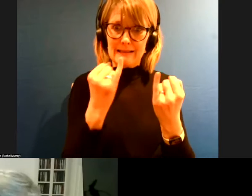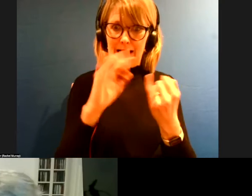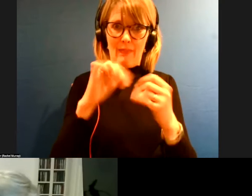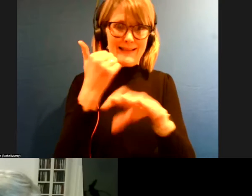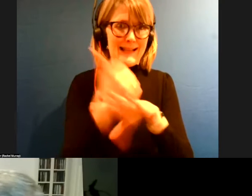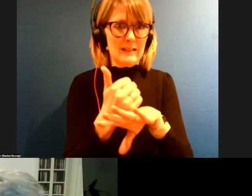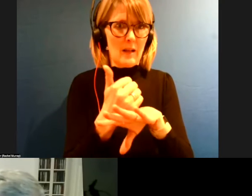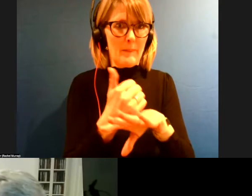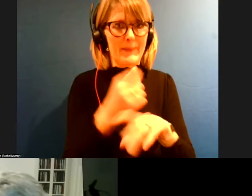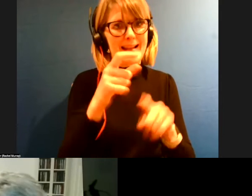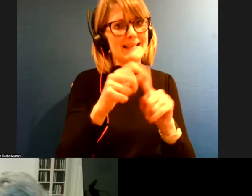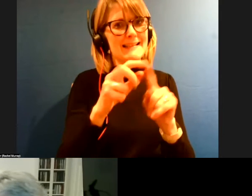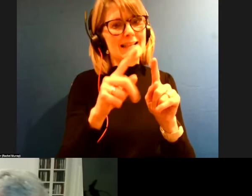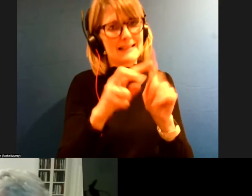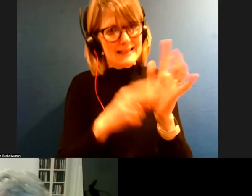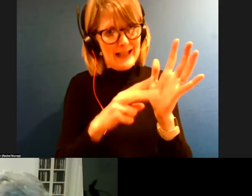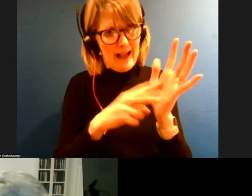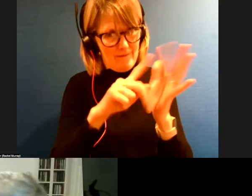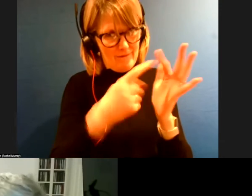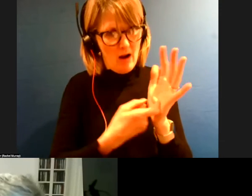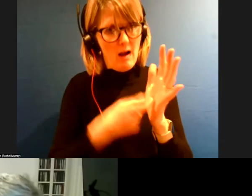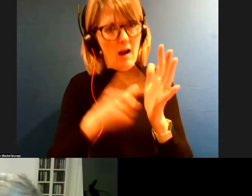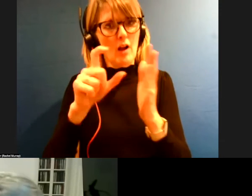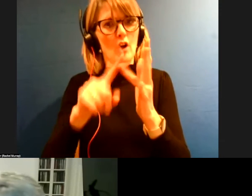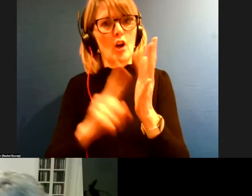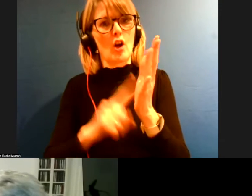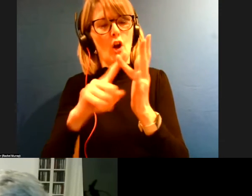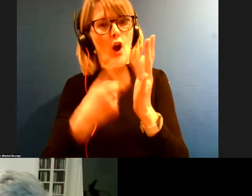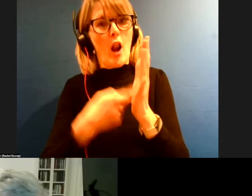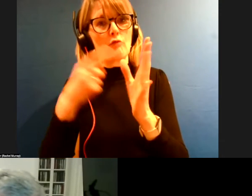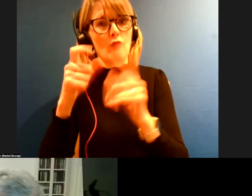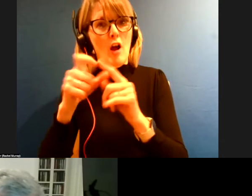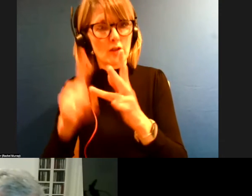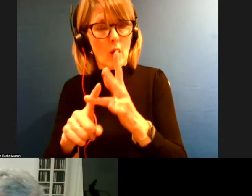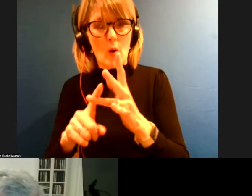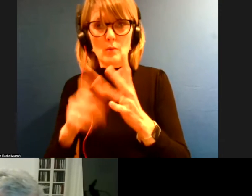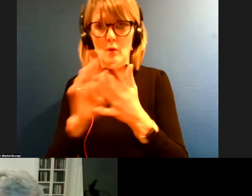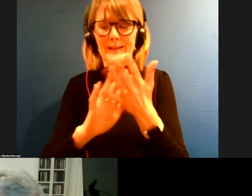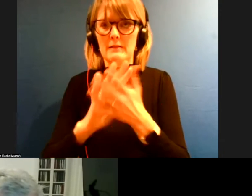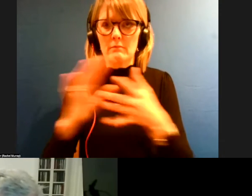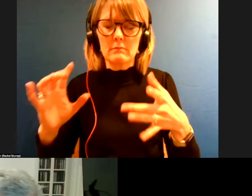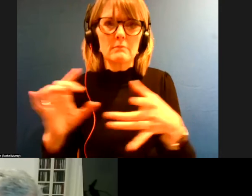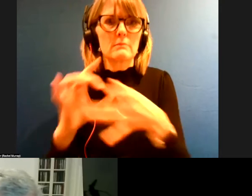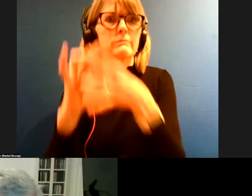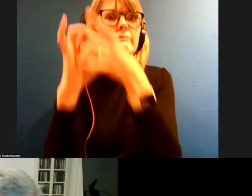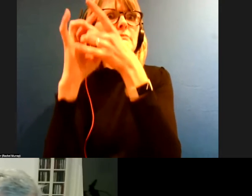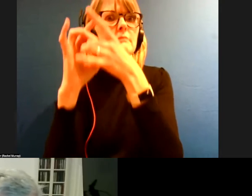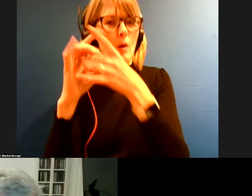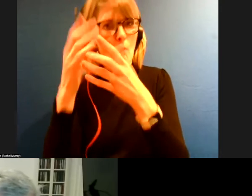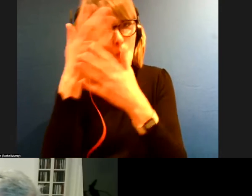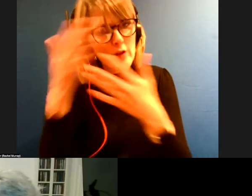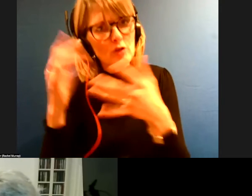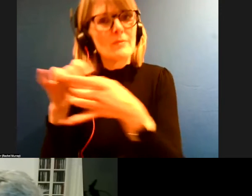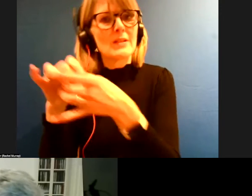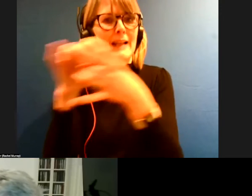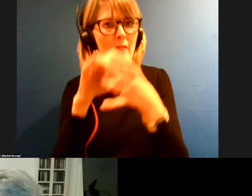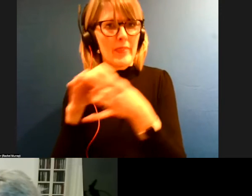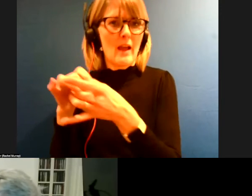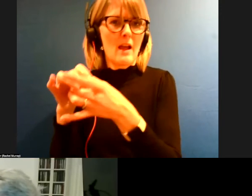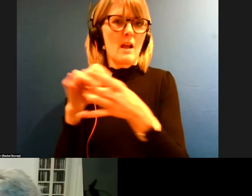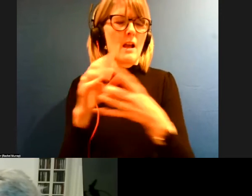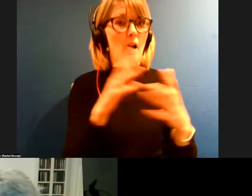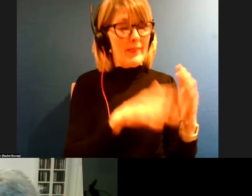was in Denver and Colorado. The Americans didn't like it very much, but the South Sudanese and Sudanese Americans rejoiced in the way